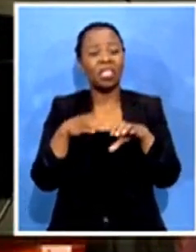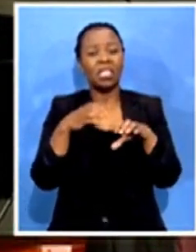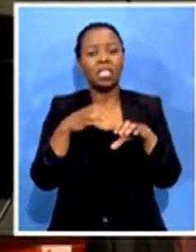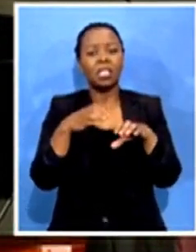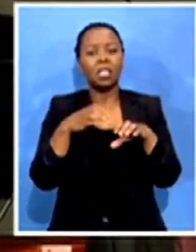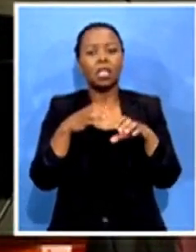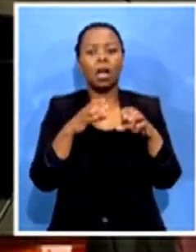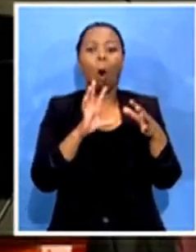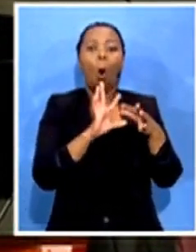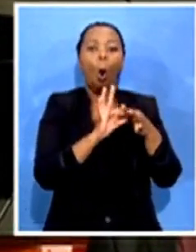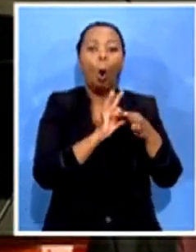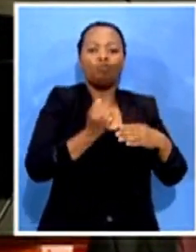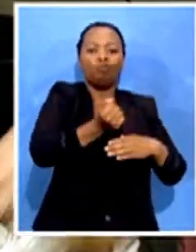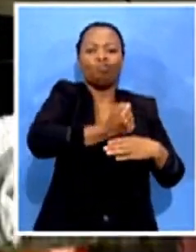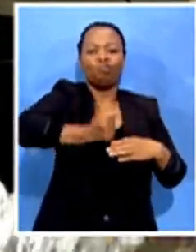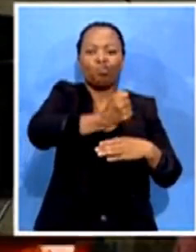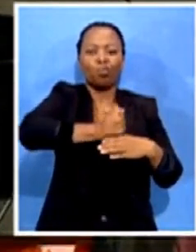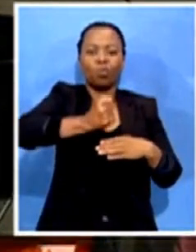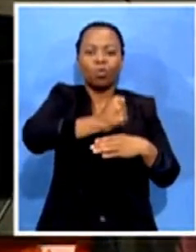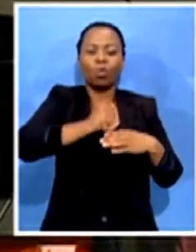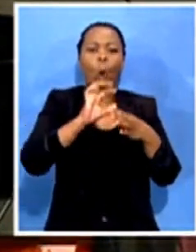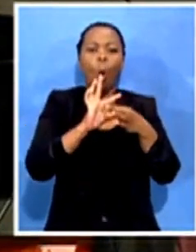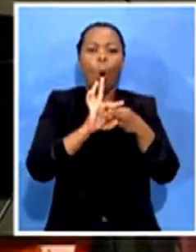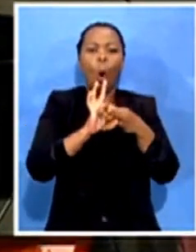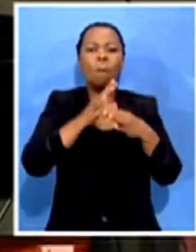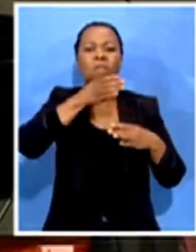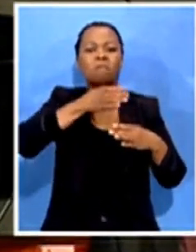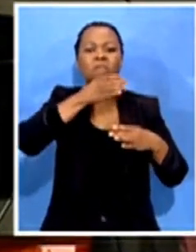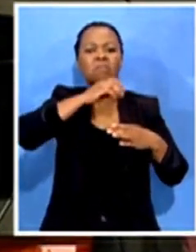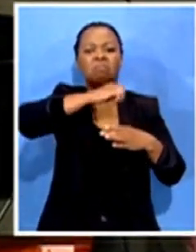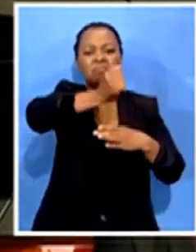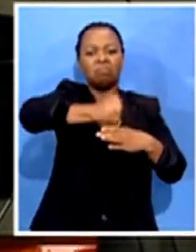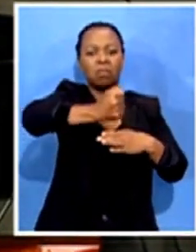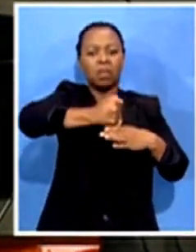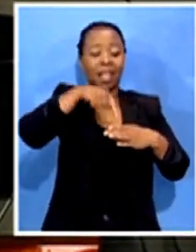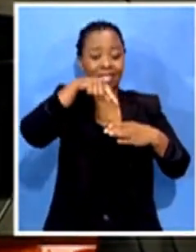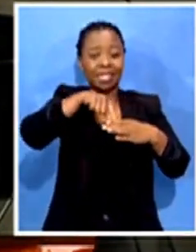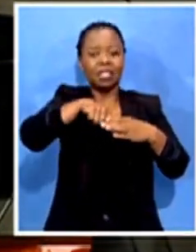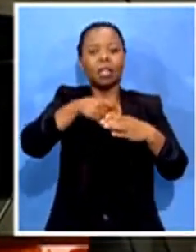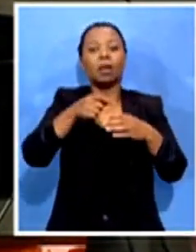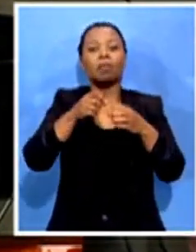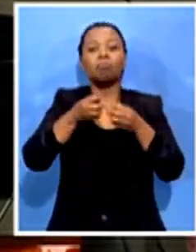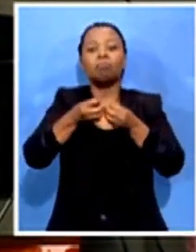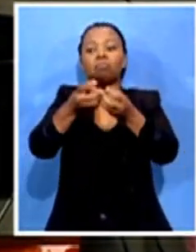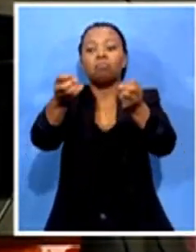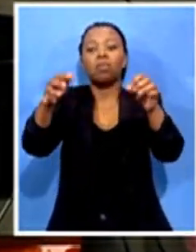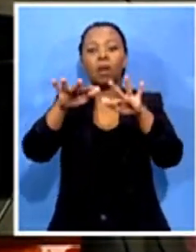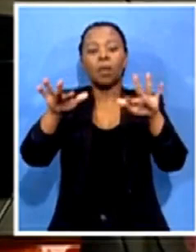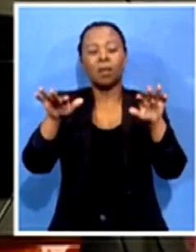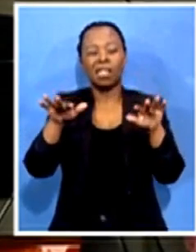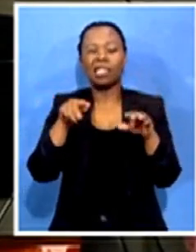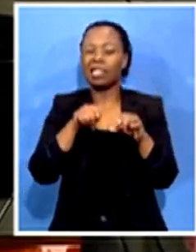home-brewed stuff that gets done and then gets distributed. This is really about saving more